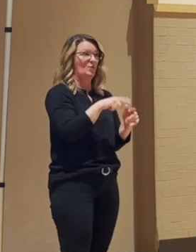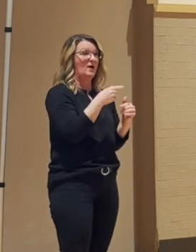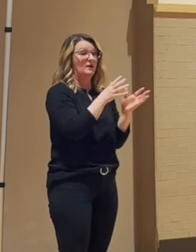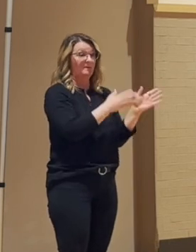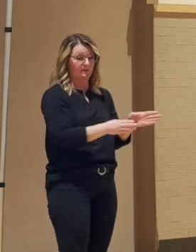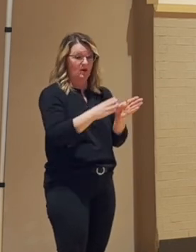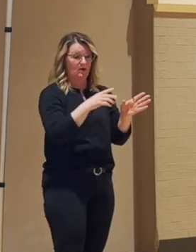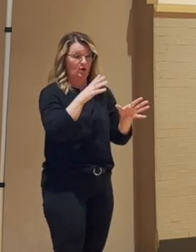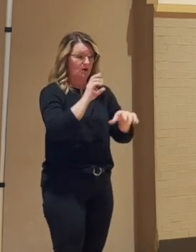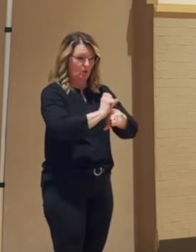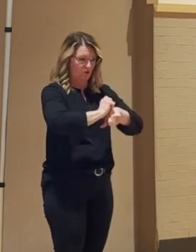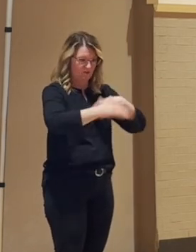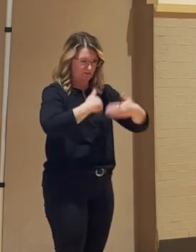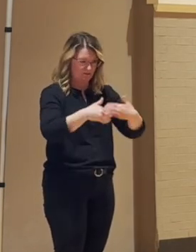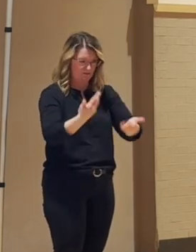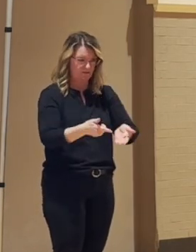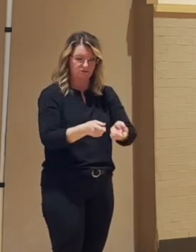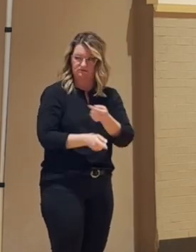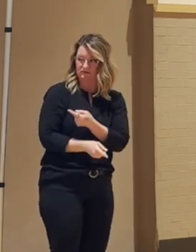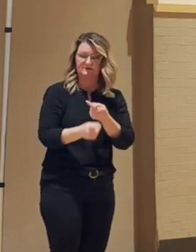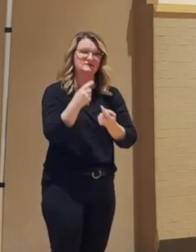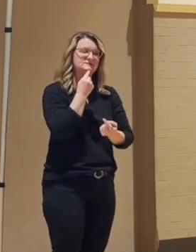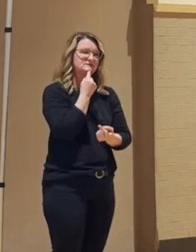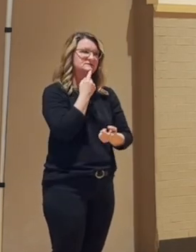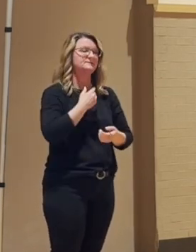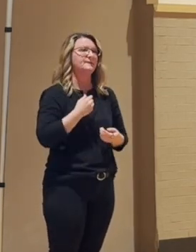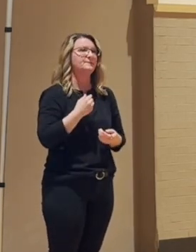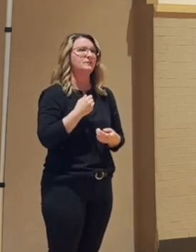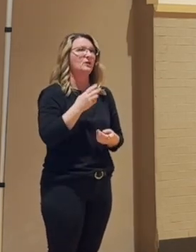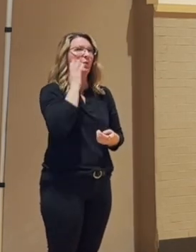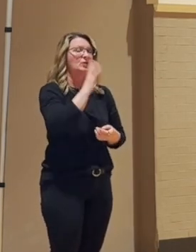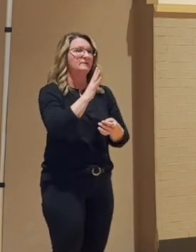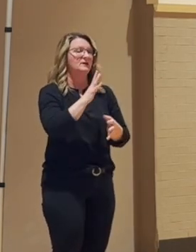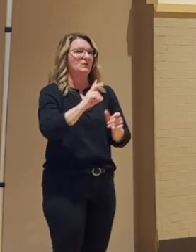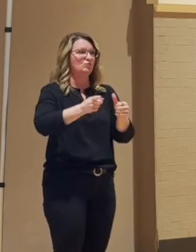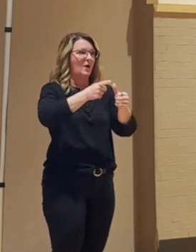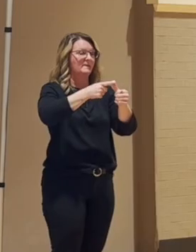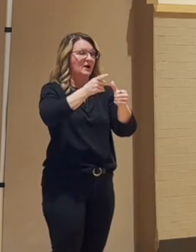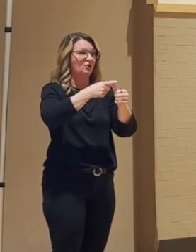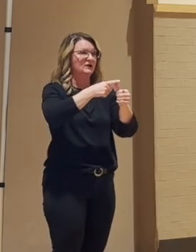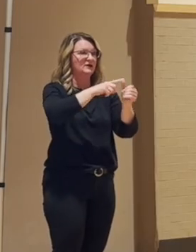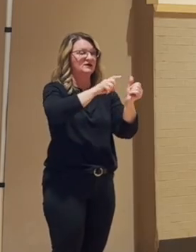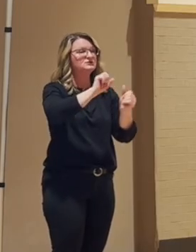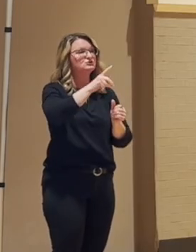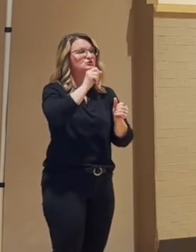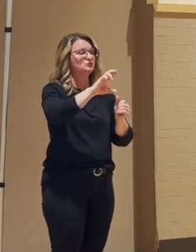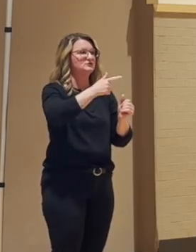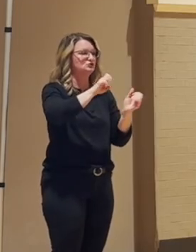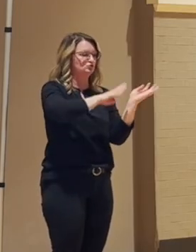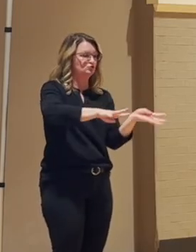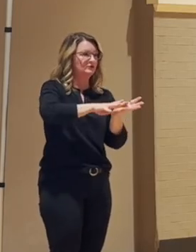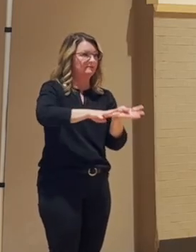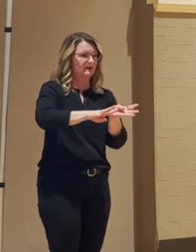work was done, which here is stating that it would have been the primary sewage treatment and then interceptor sewers would have